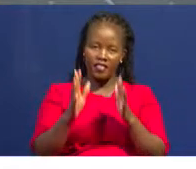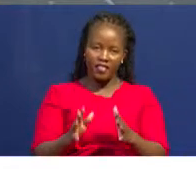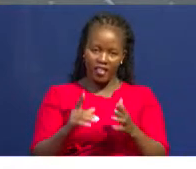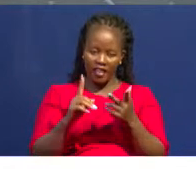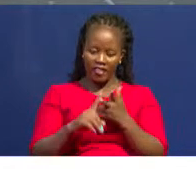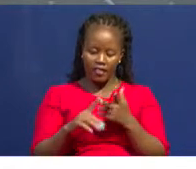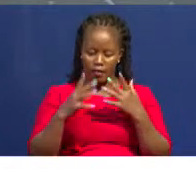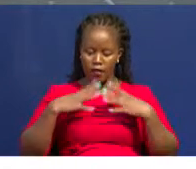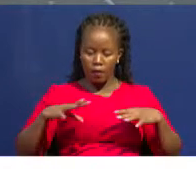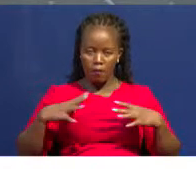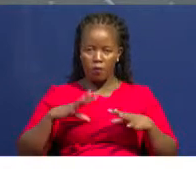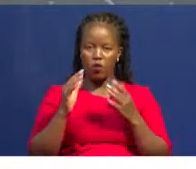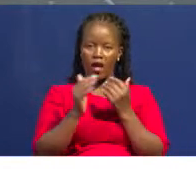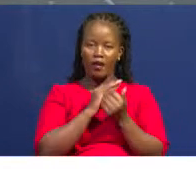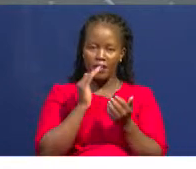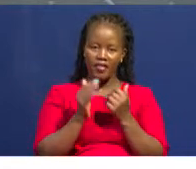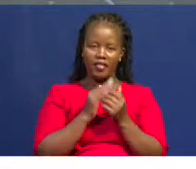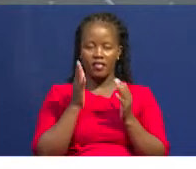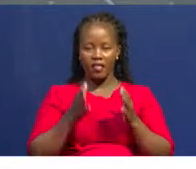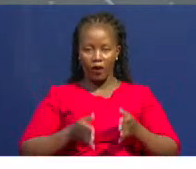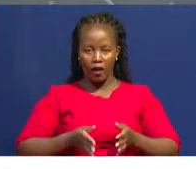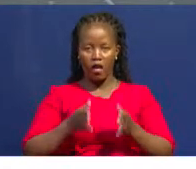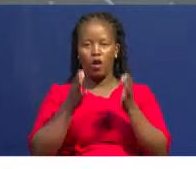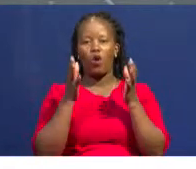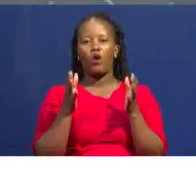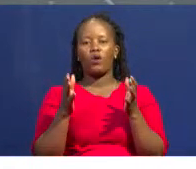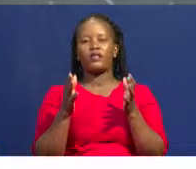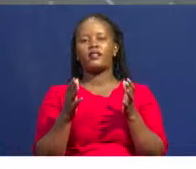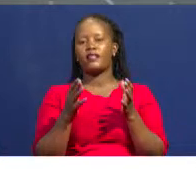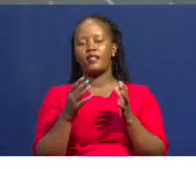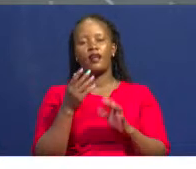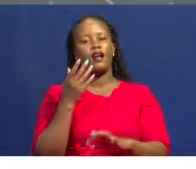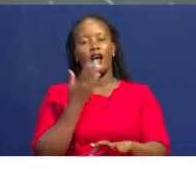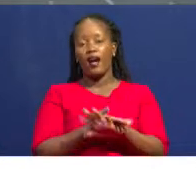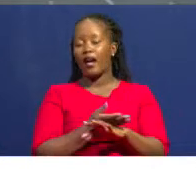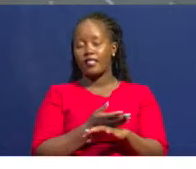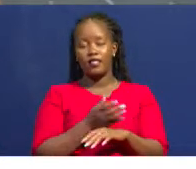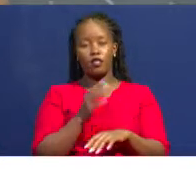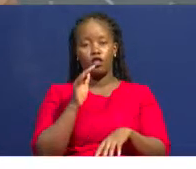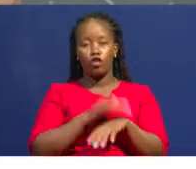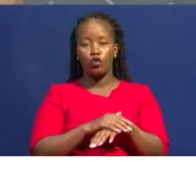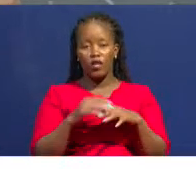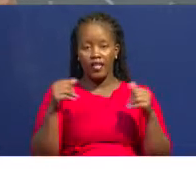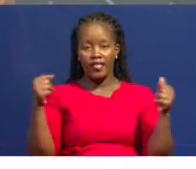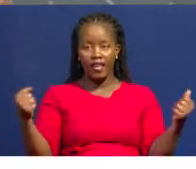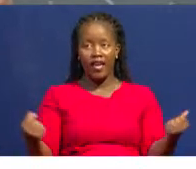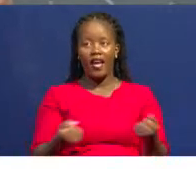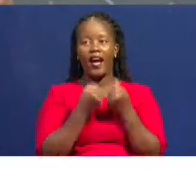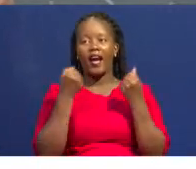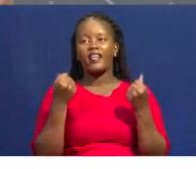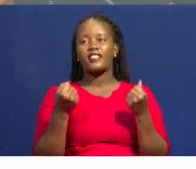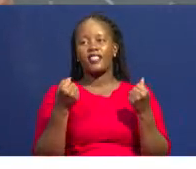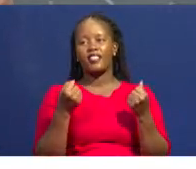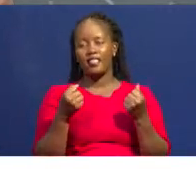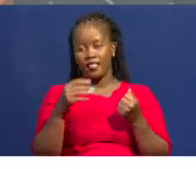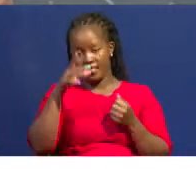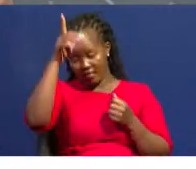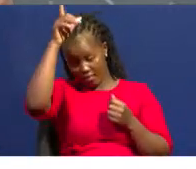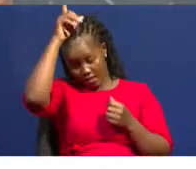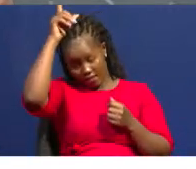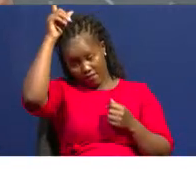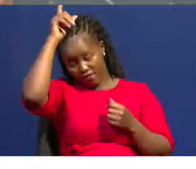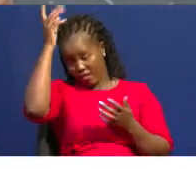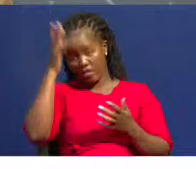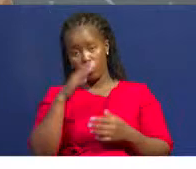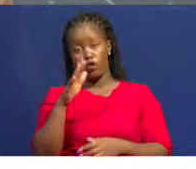in the highway roads, because you would not get a fatal accident here in the south. You never